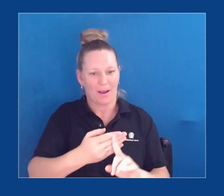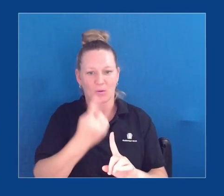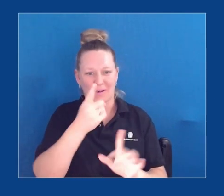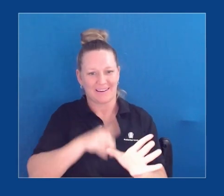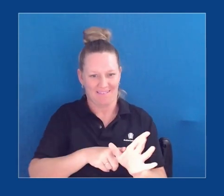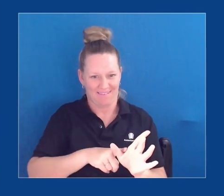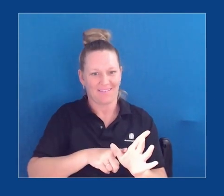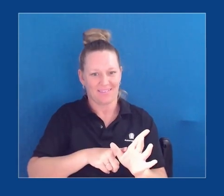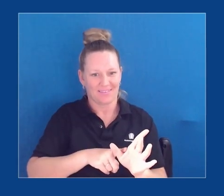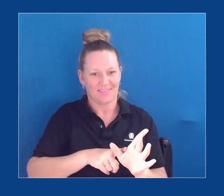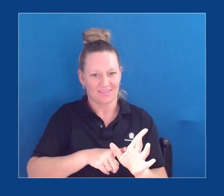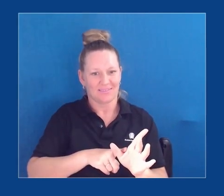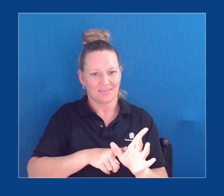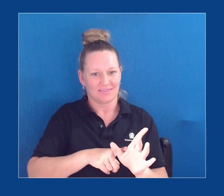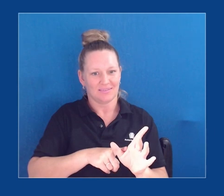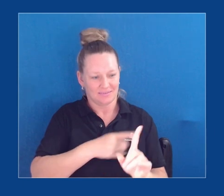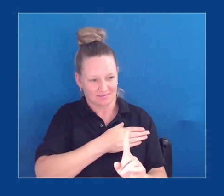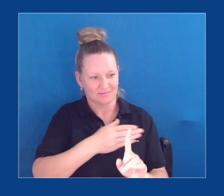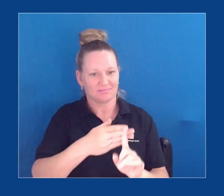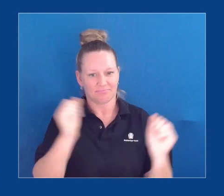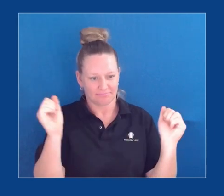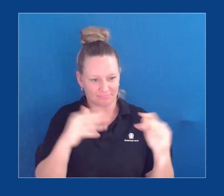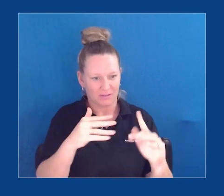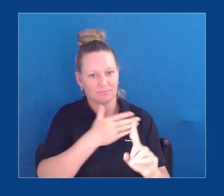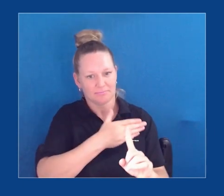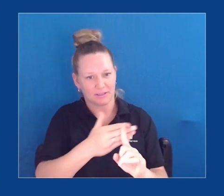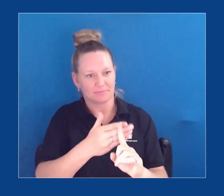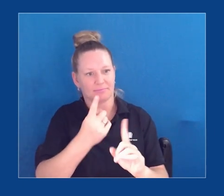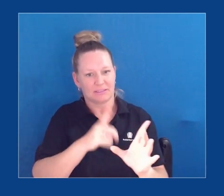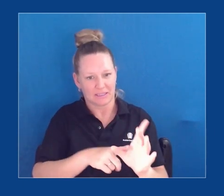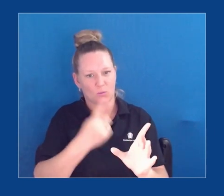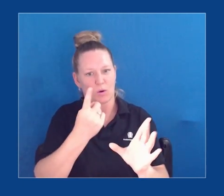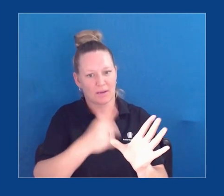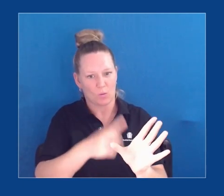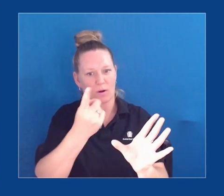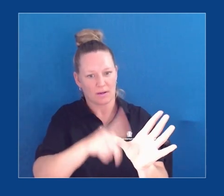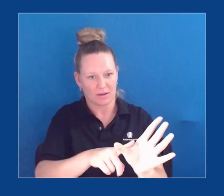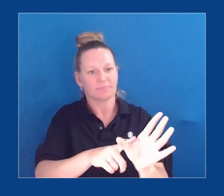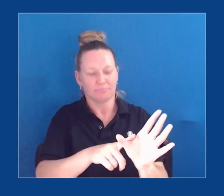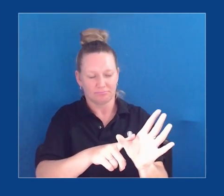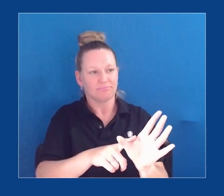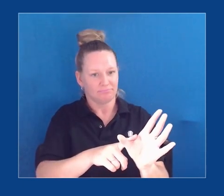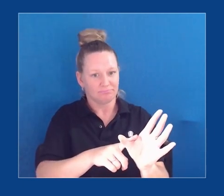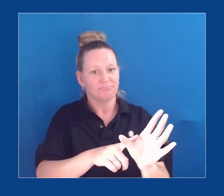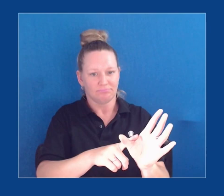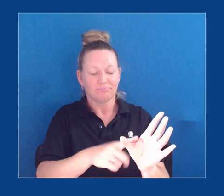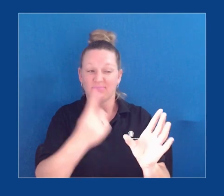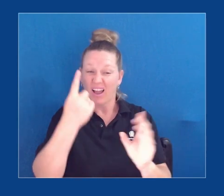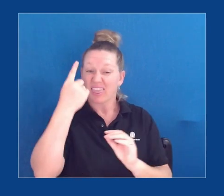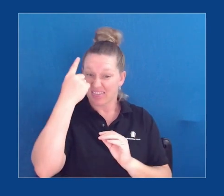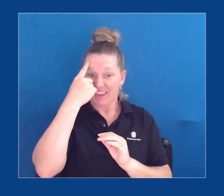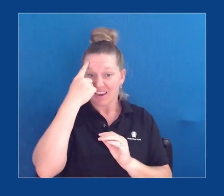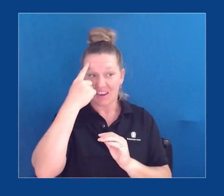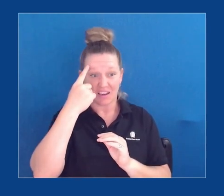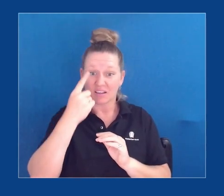we've made some progress in bringing to an understanding in Australia,